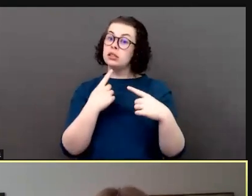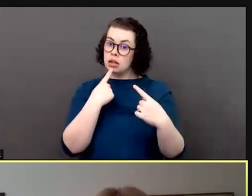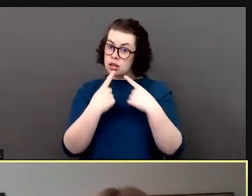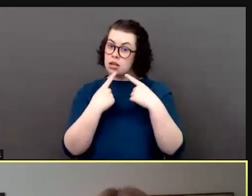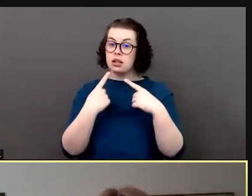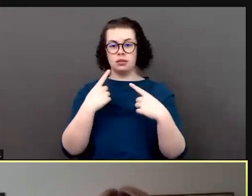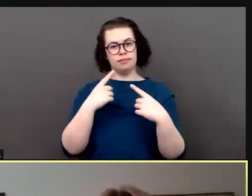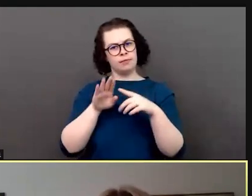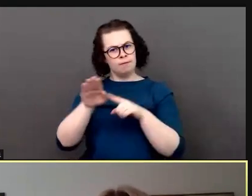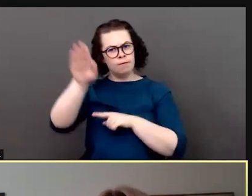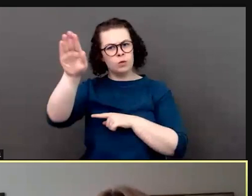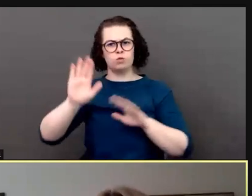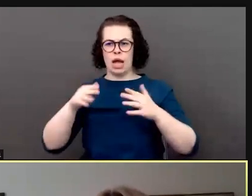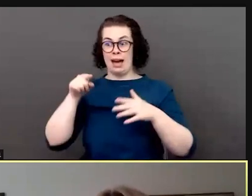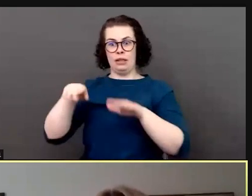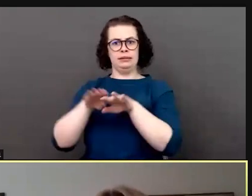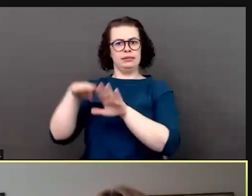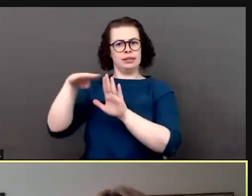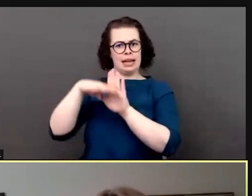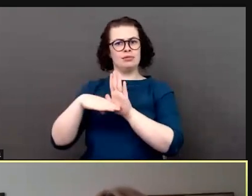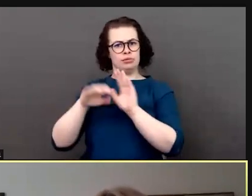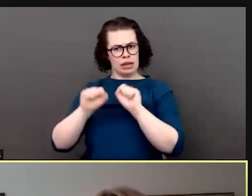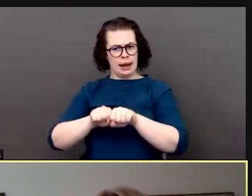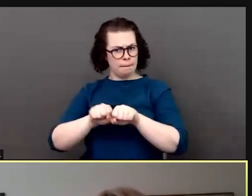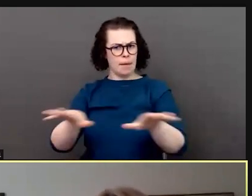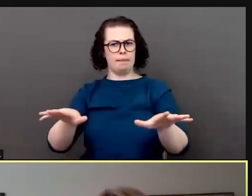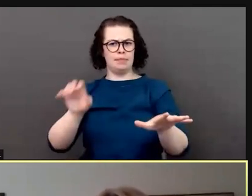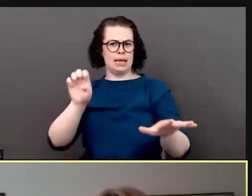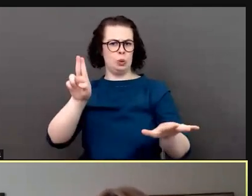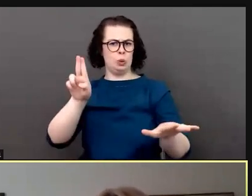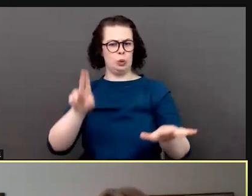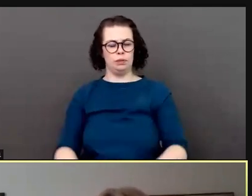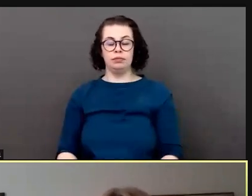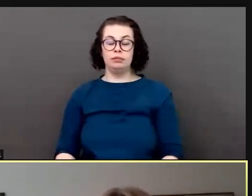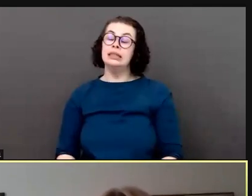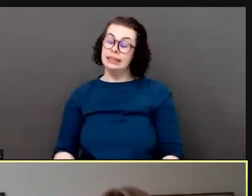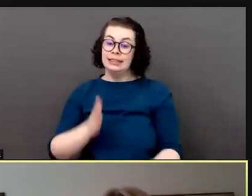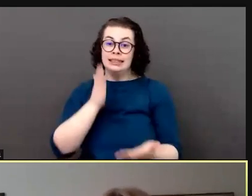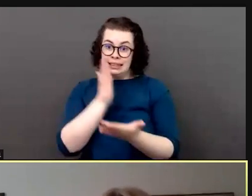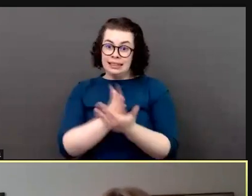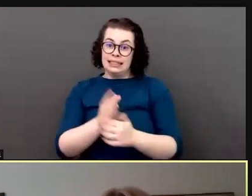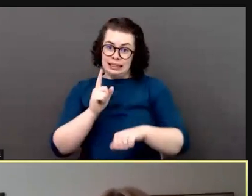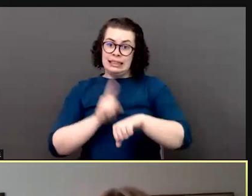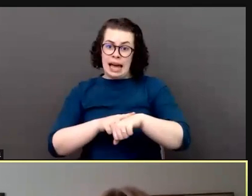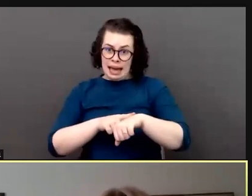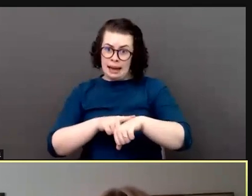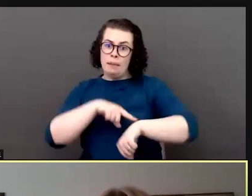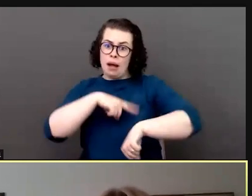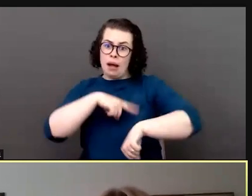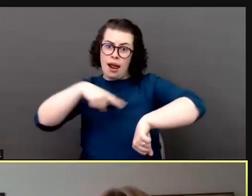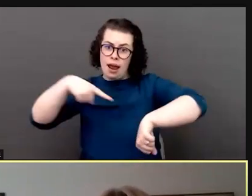standardization work. This standard has indeed taken some time. It took some time